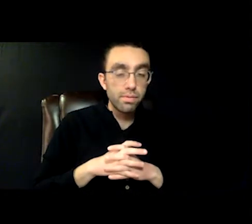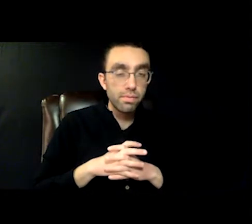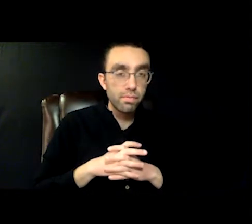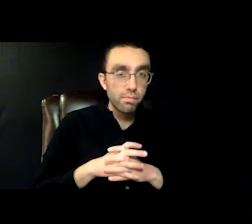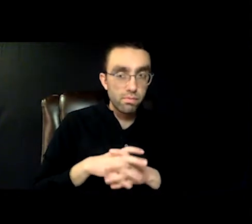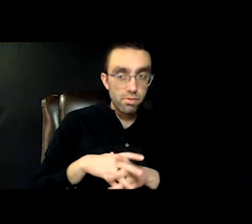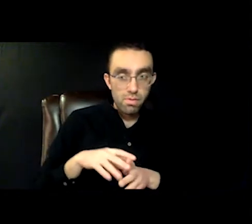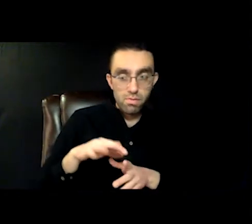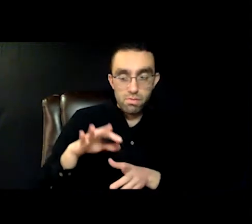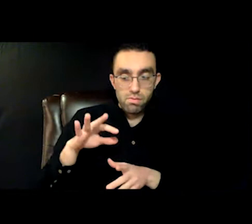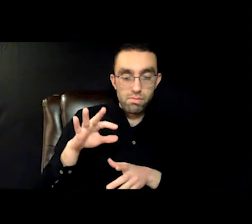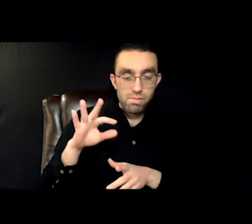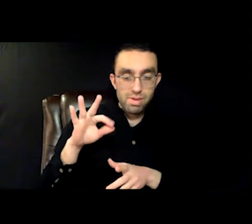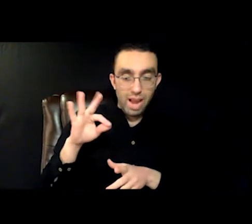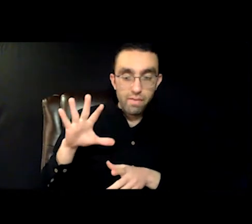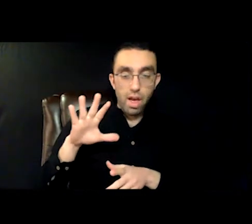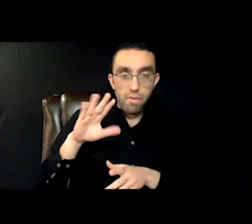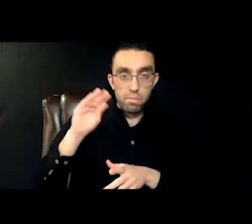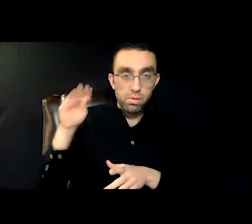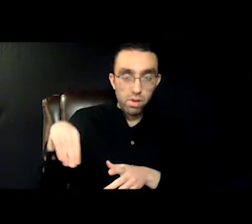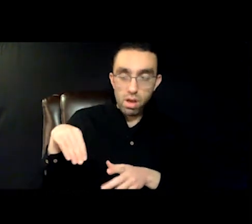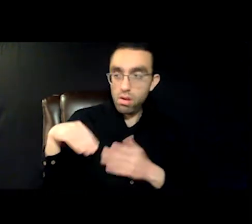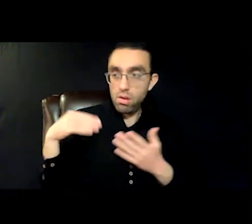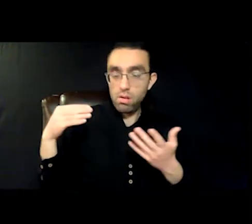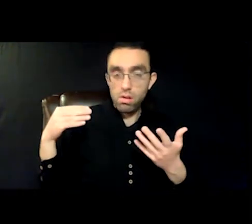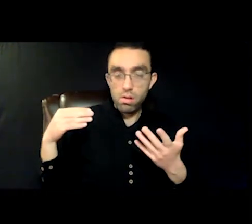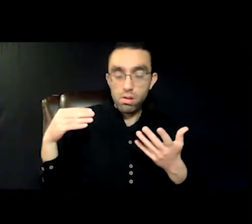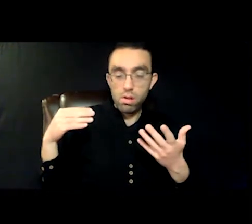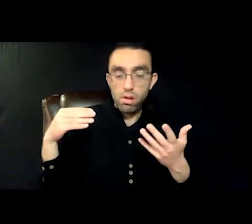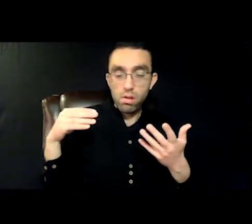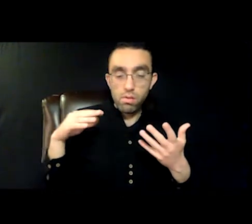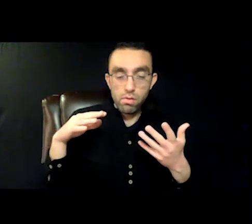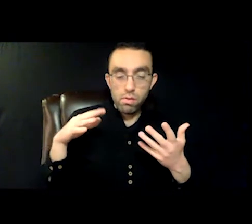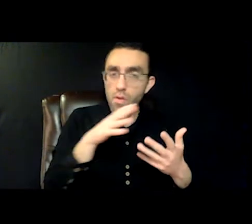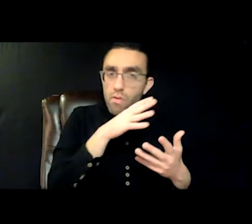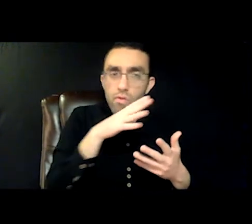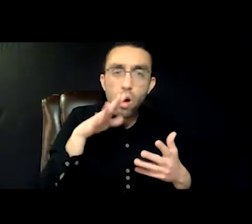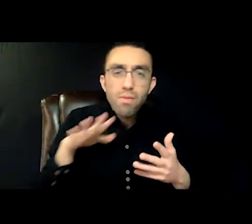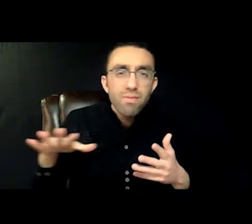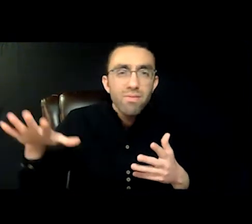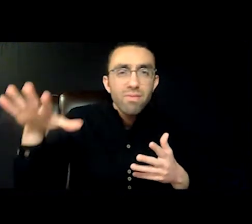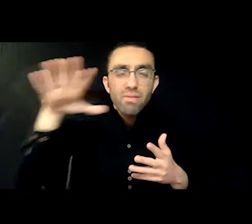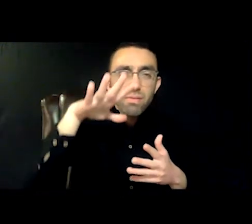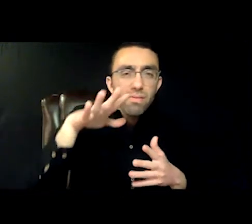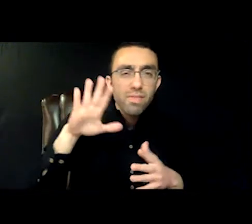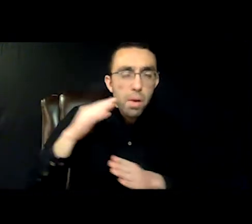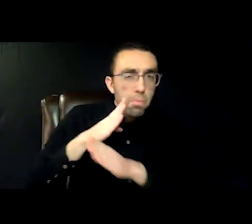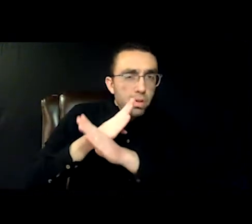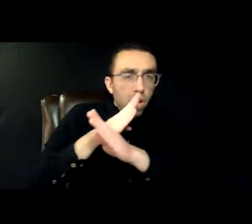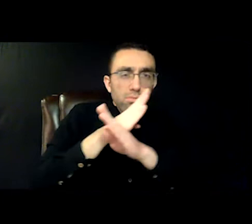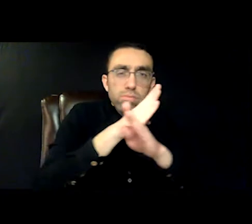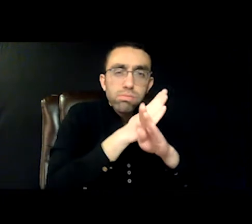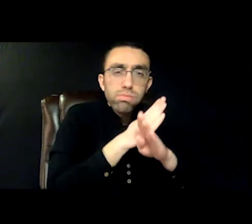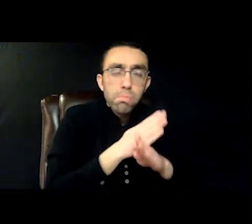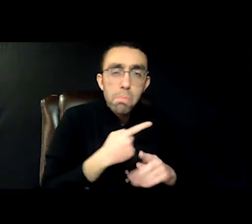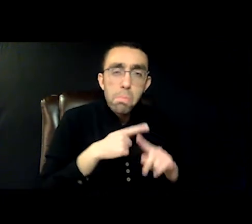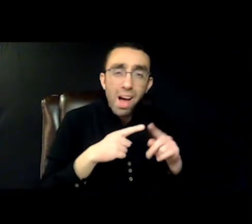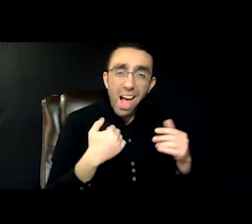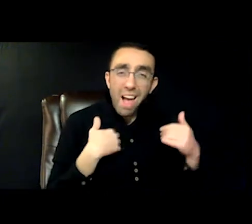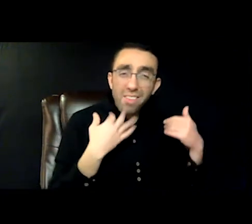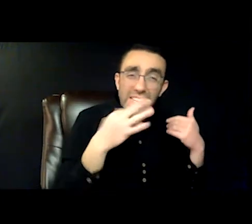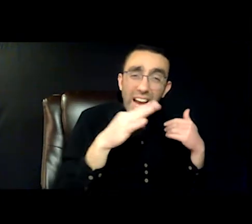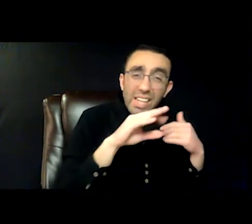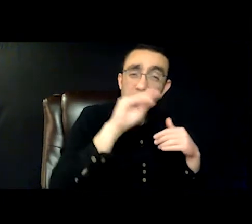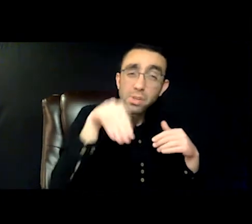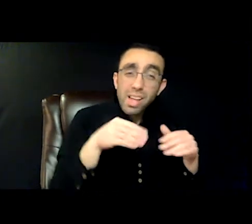of agricultural biodiversity, the vast majority of total biodiversity, right? And supporting at least 60% of jobs,